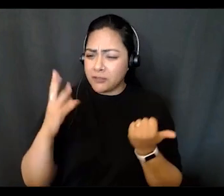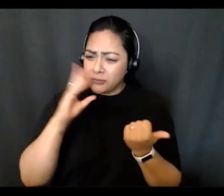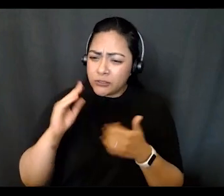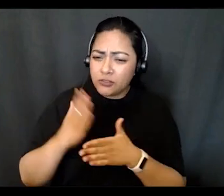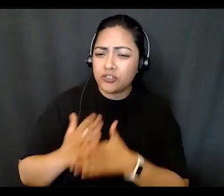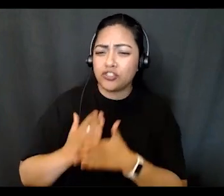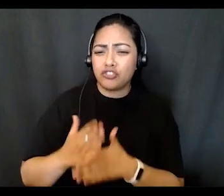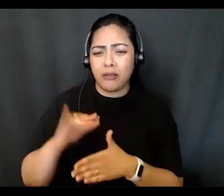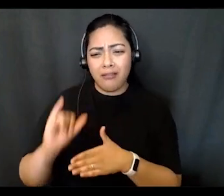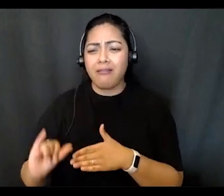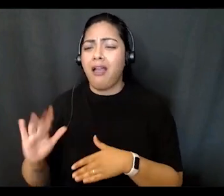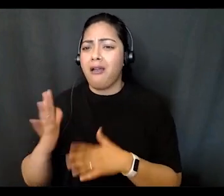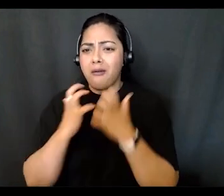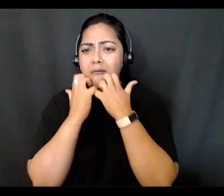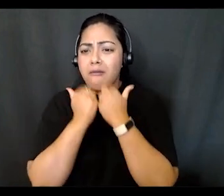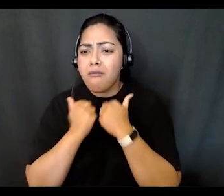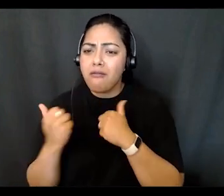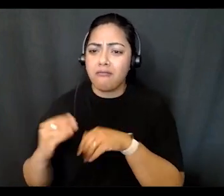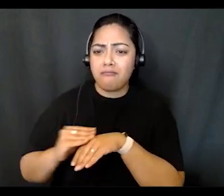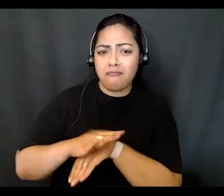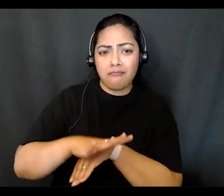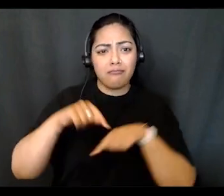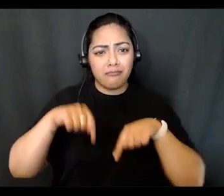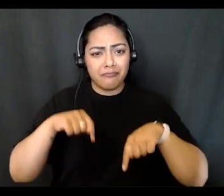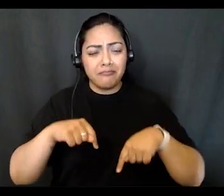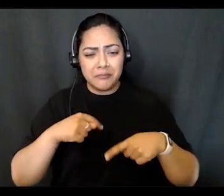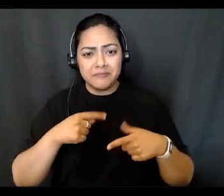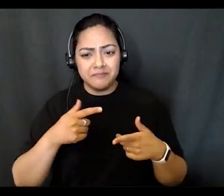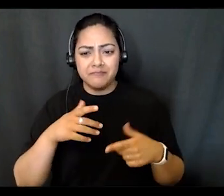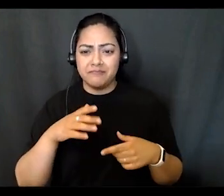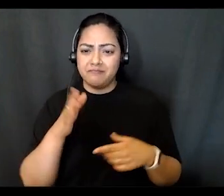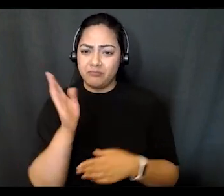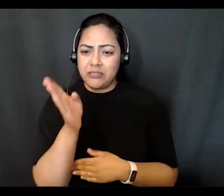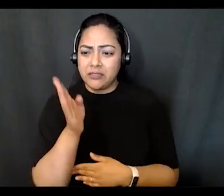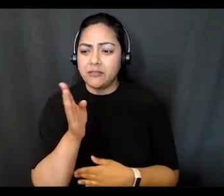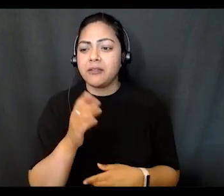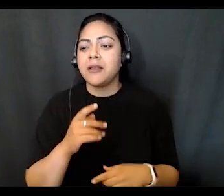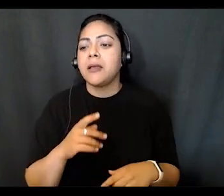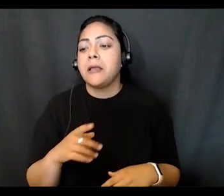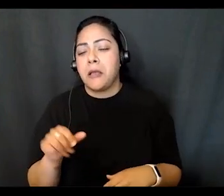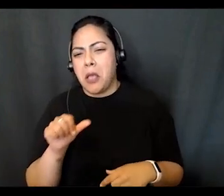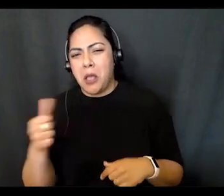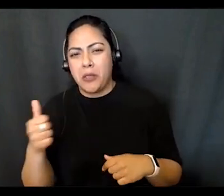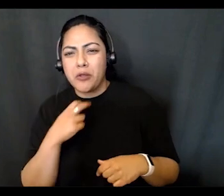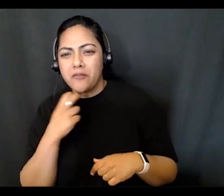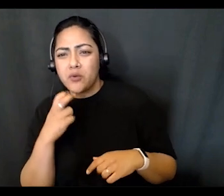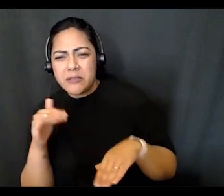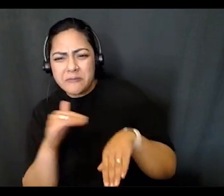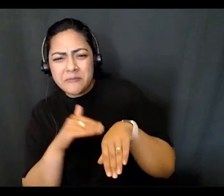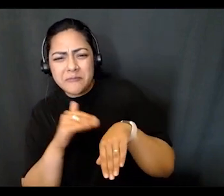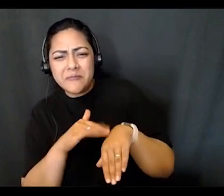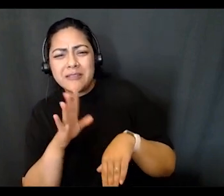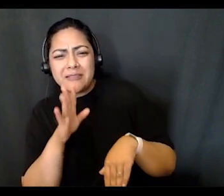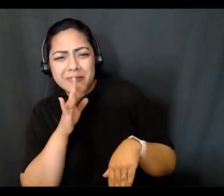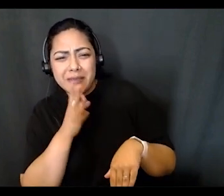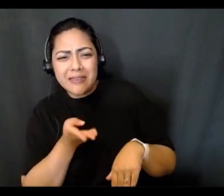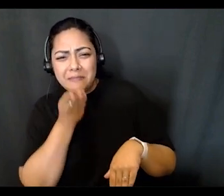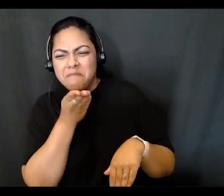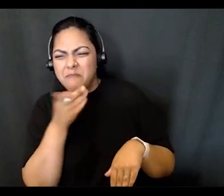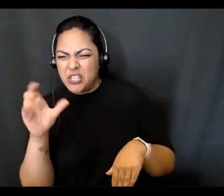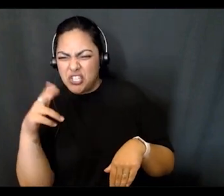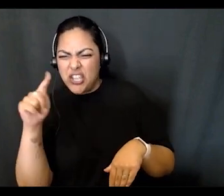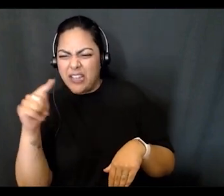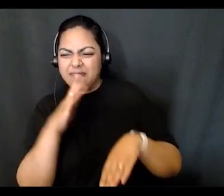series. Next slide. Brady, could I just ask you to speak up a little bit, please? Oh, absolutely. Thank Is this you.